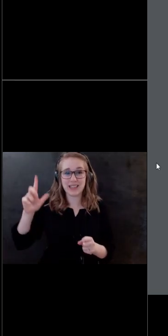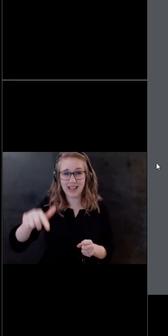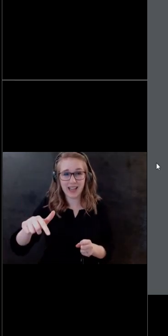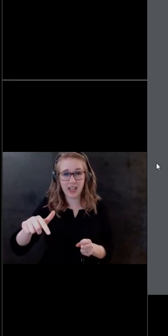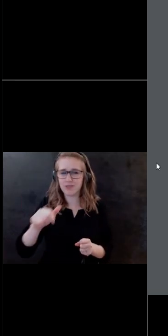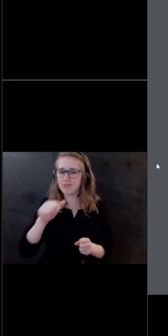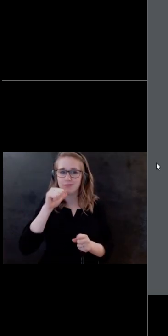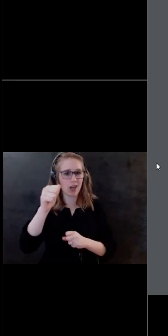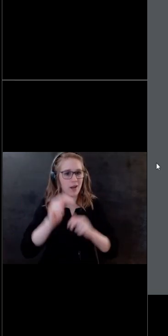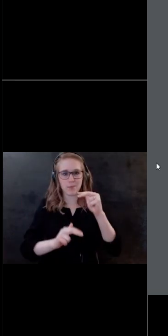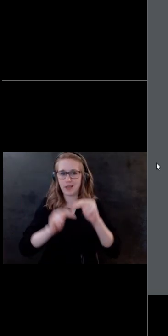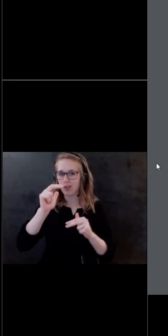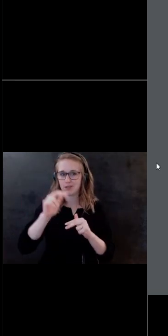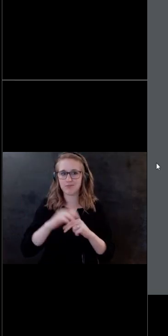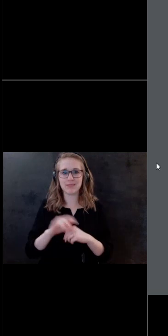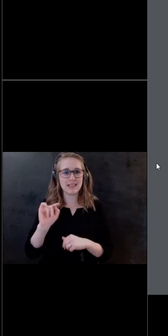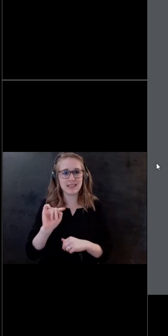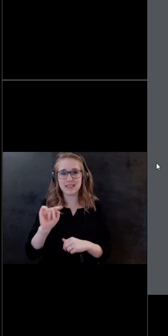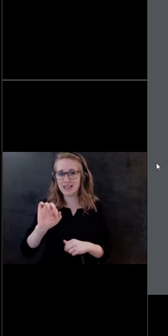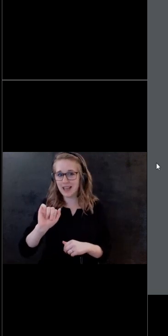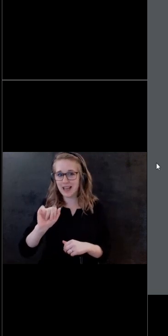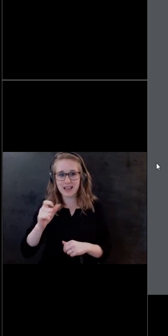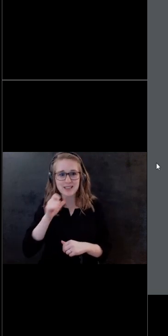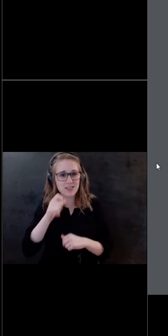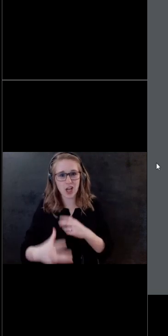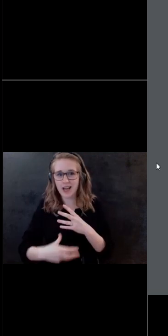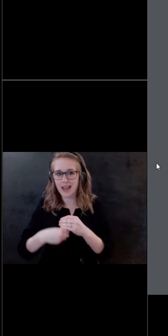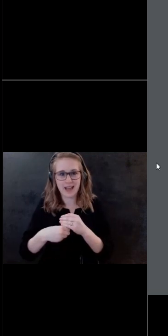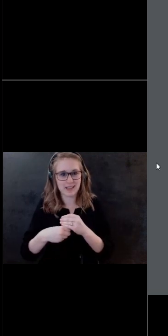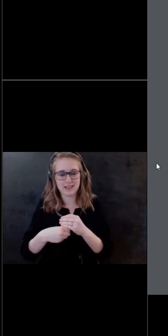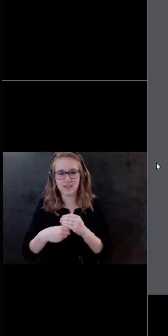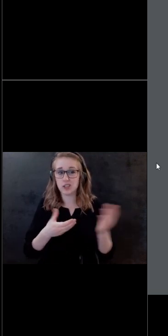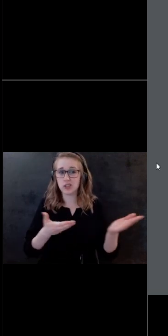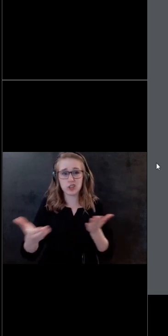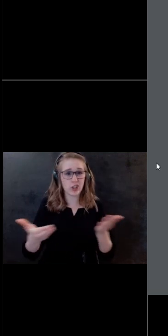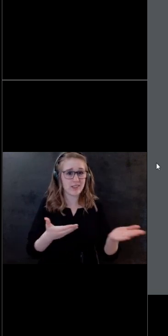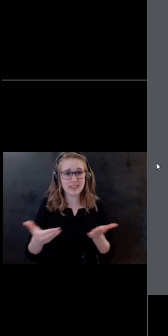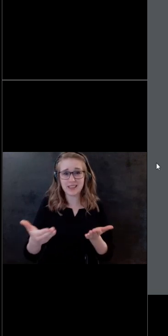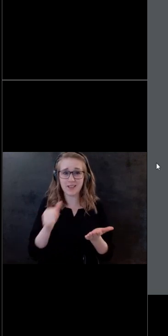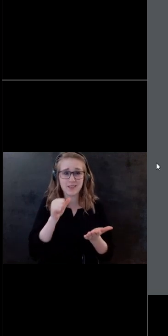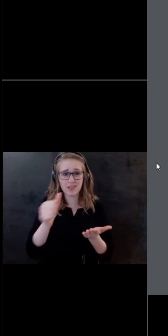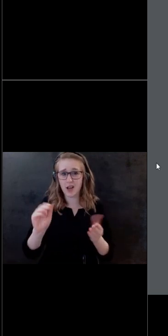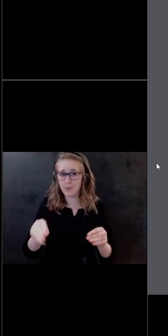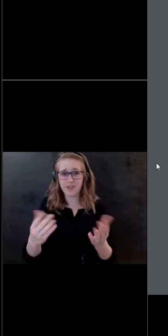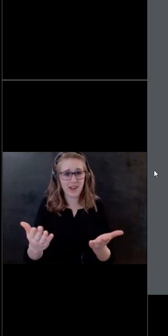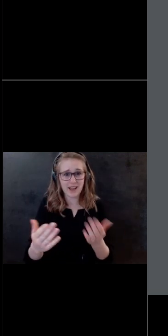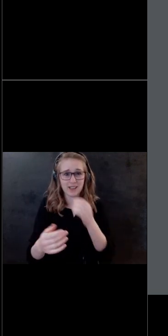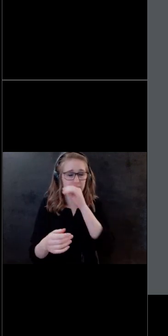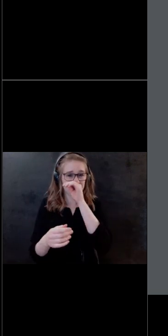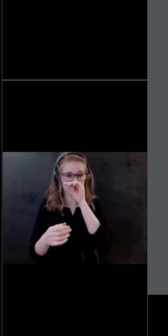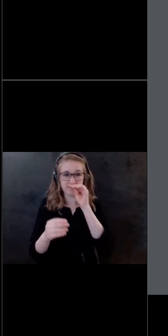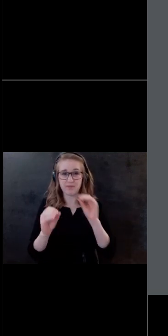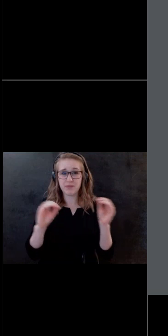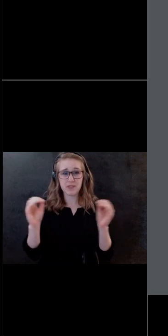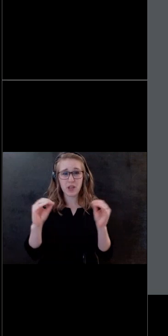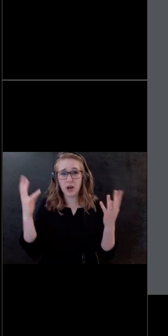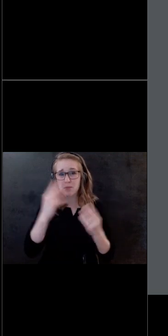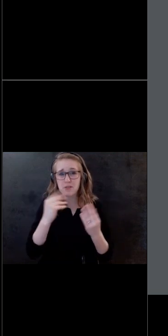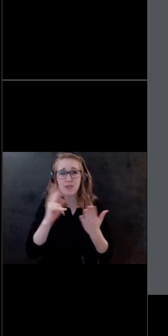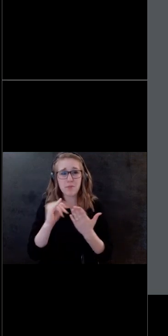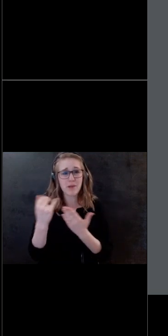get built, taxes didn't get added, services weren't provided, they didn't have a beautiful project to look